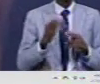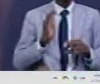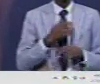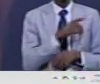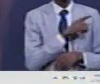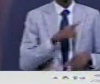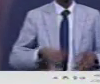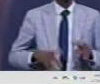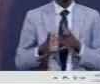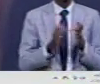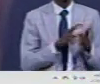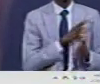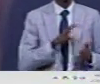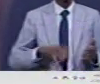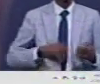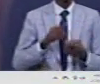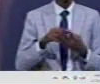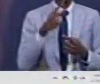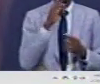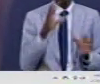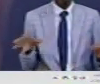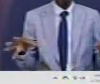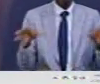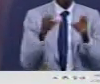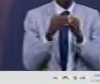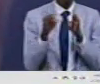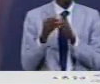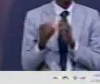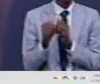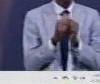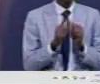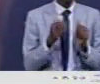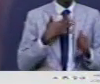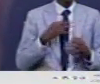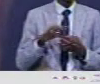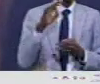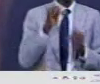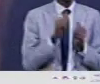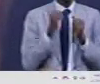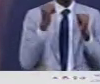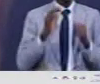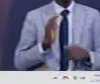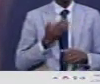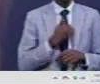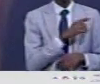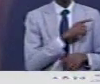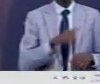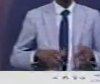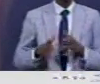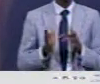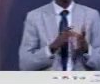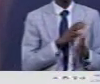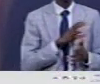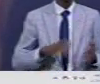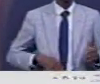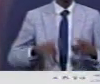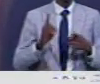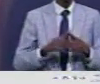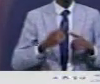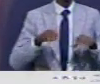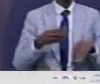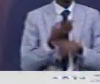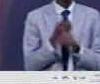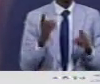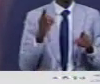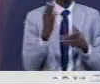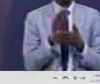Jesus Christ, to deliver such an one unto Satan for the destruction of the flesh, that the spirit may be saved in the day of the